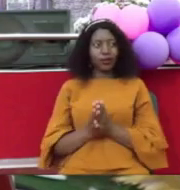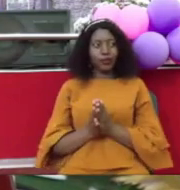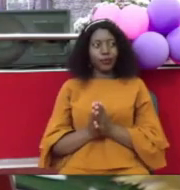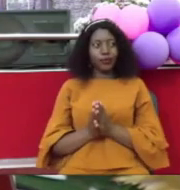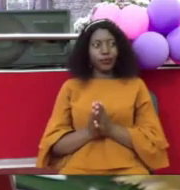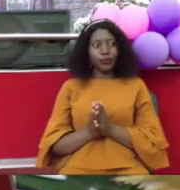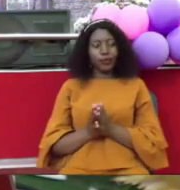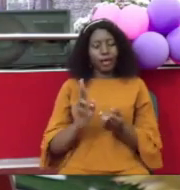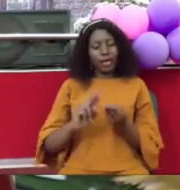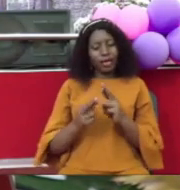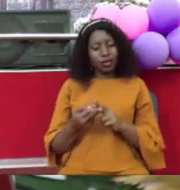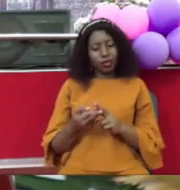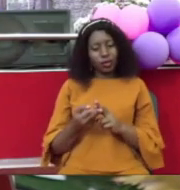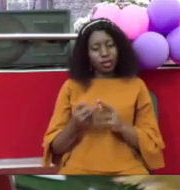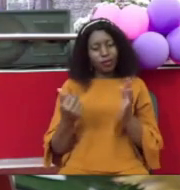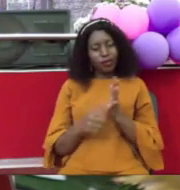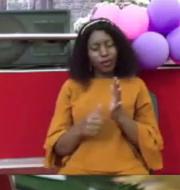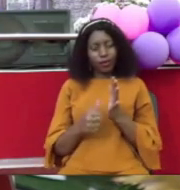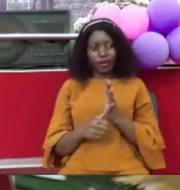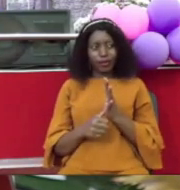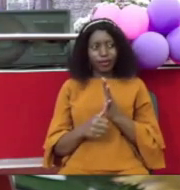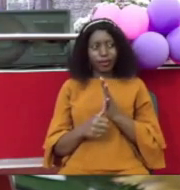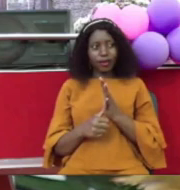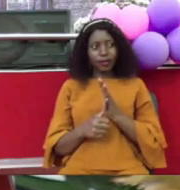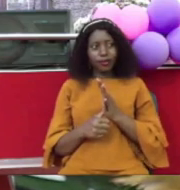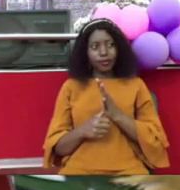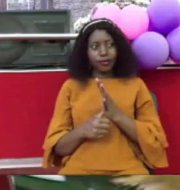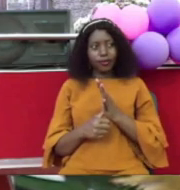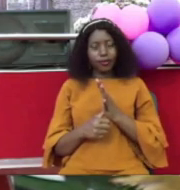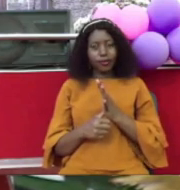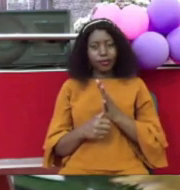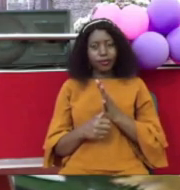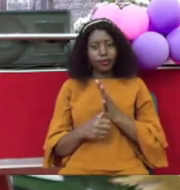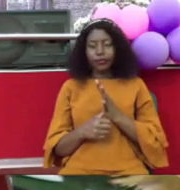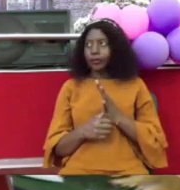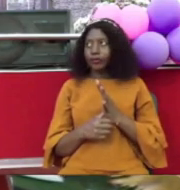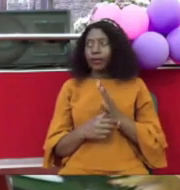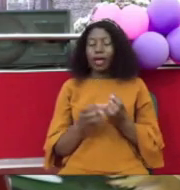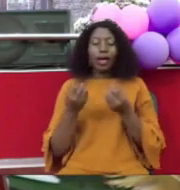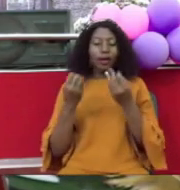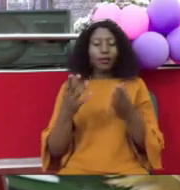kawaida. Relationship problems. Ama hali ya mahusiano mbaya. And many